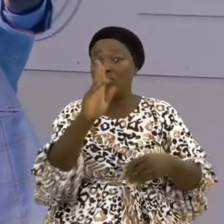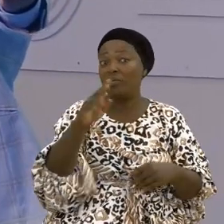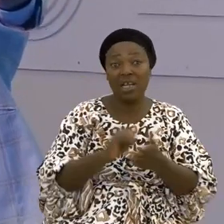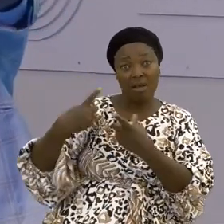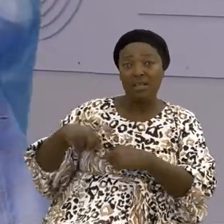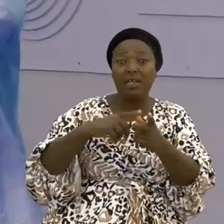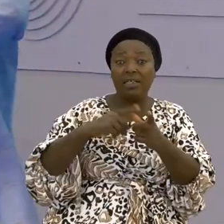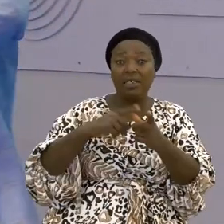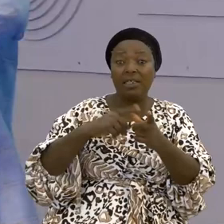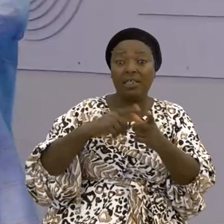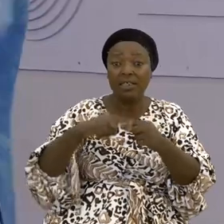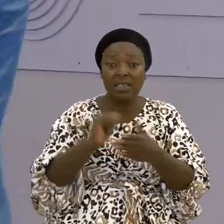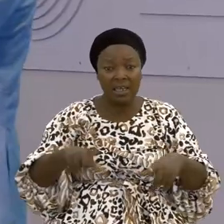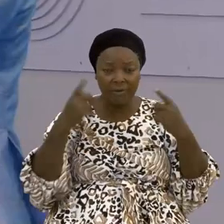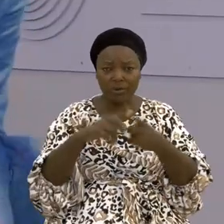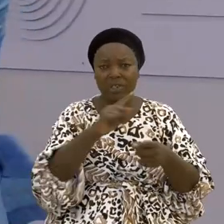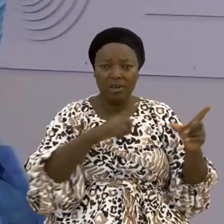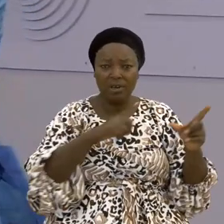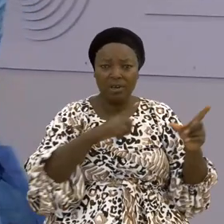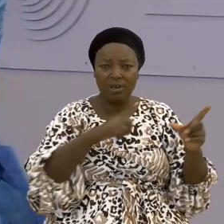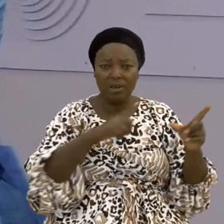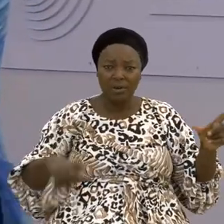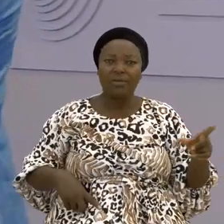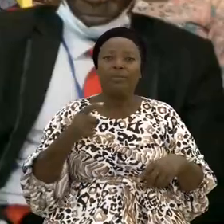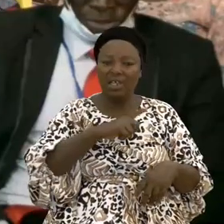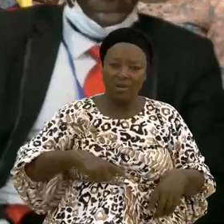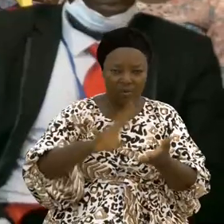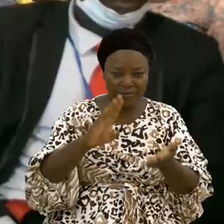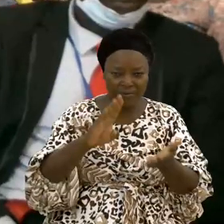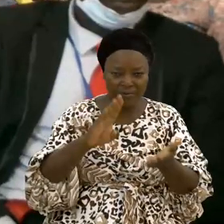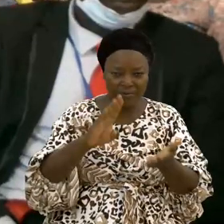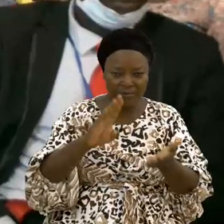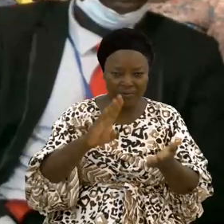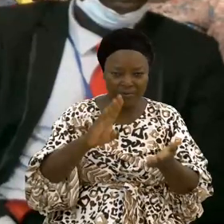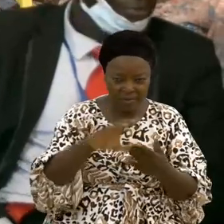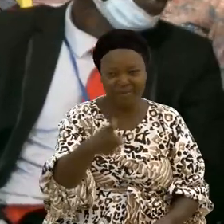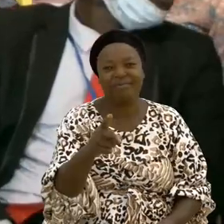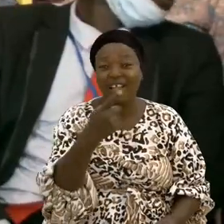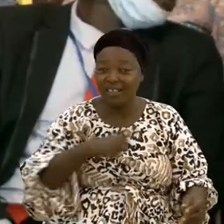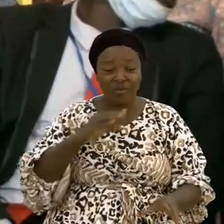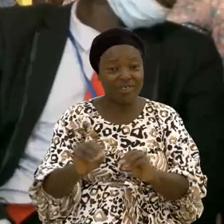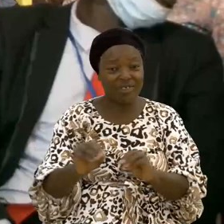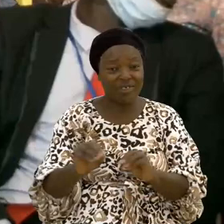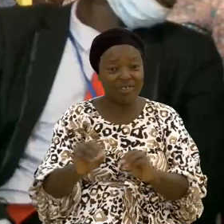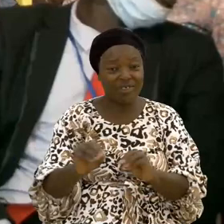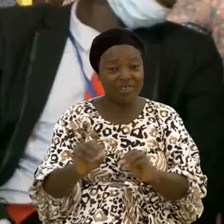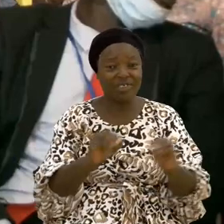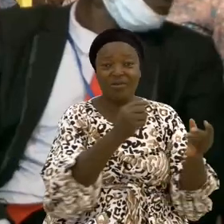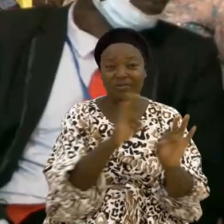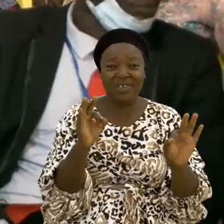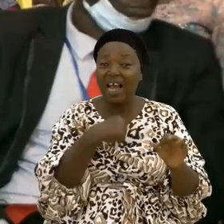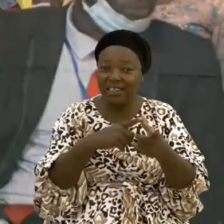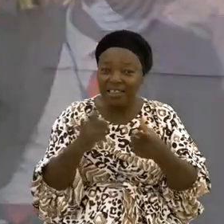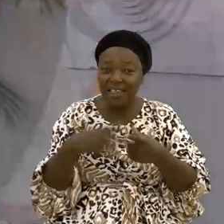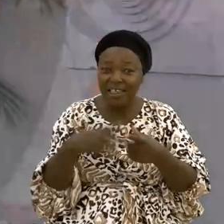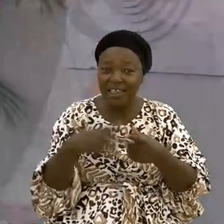heart and that life unto the Lord. The Lord will forgive you. The Lord will set you free. And then the